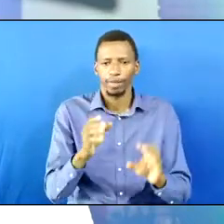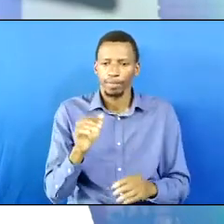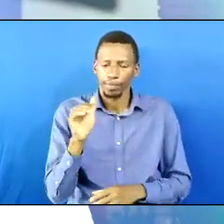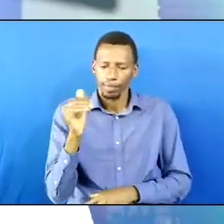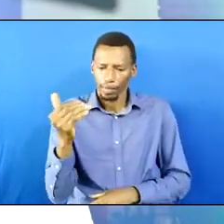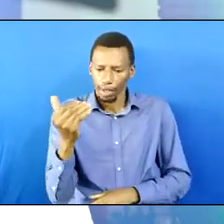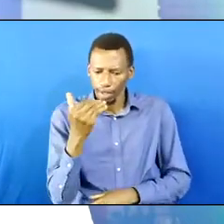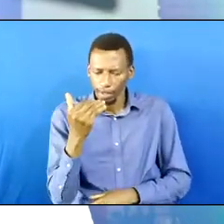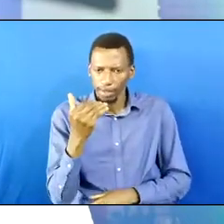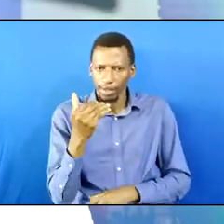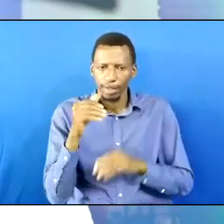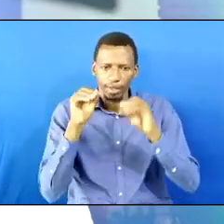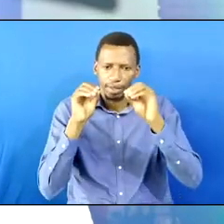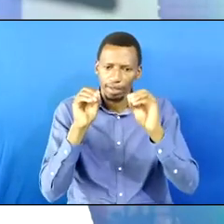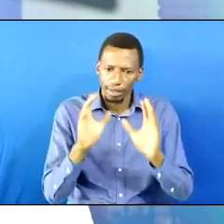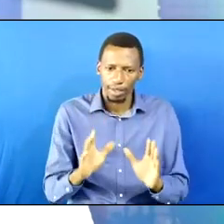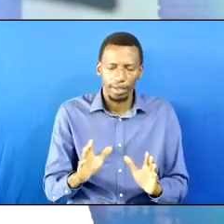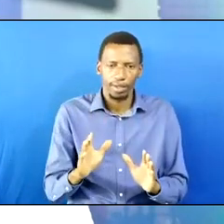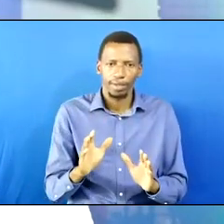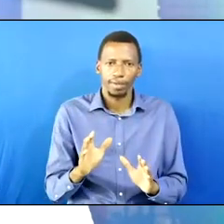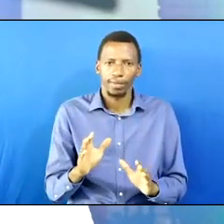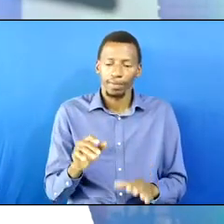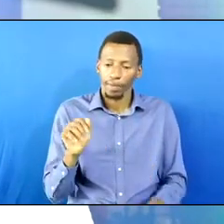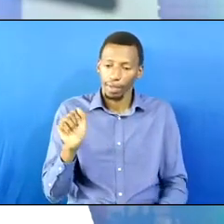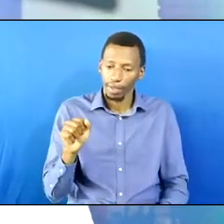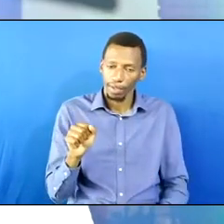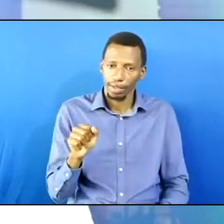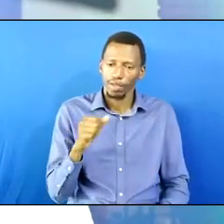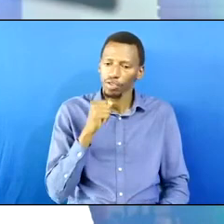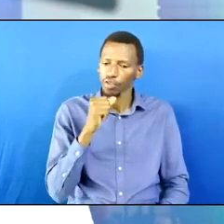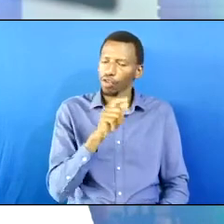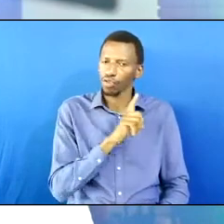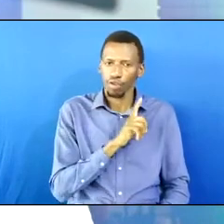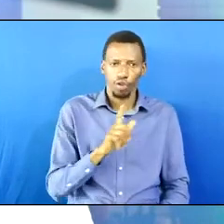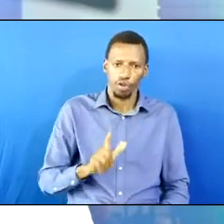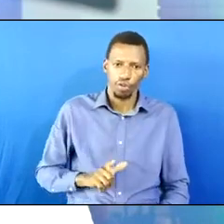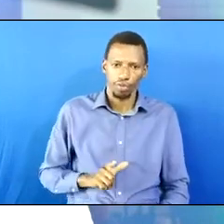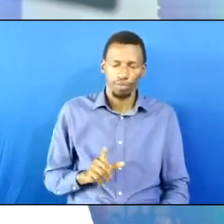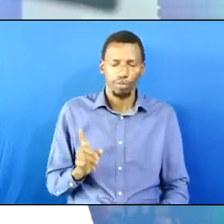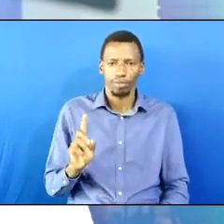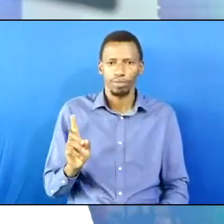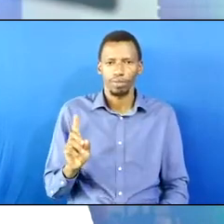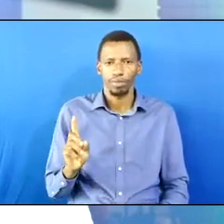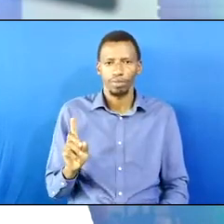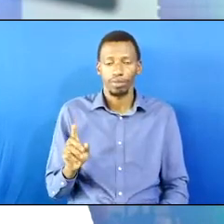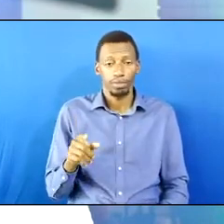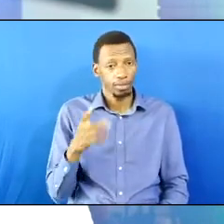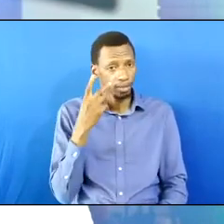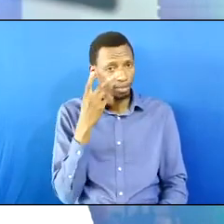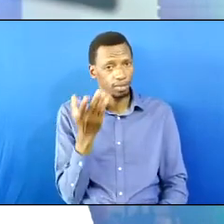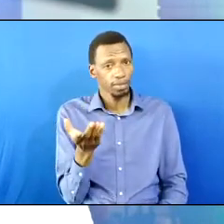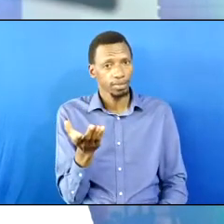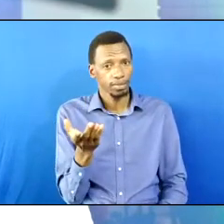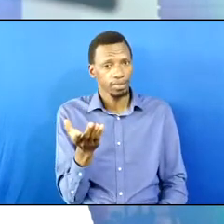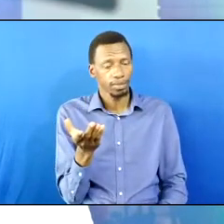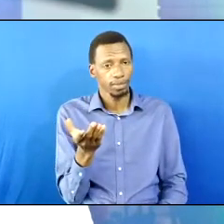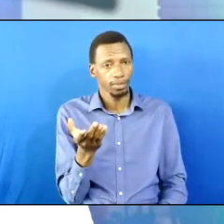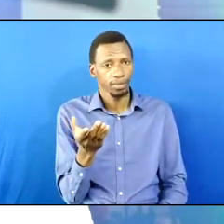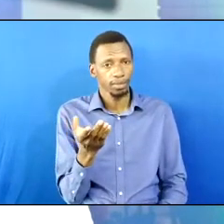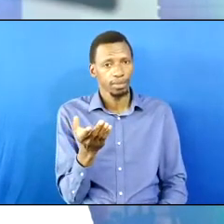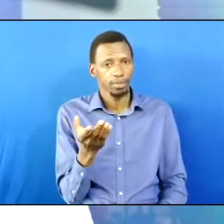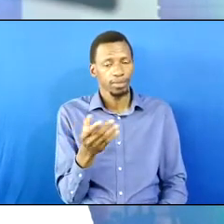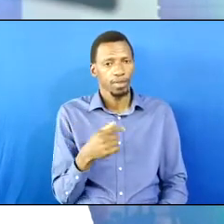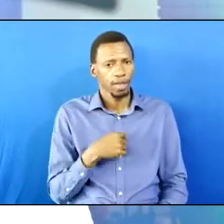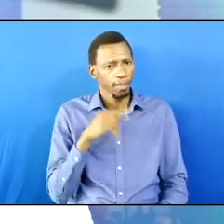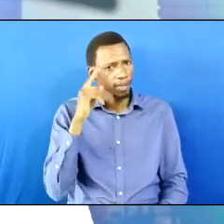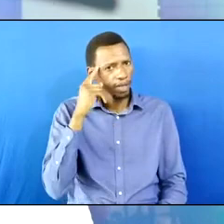Teacher. Yes, teacher. Not Lord. You see,